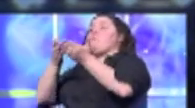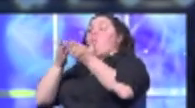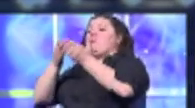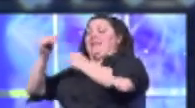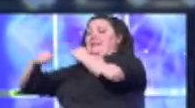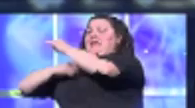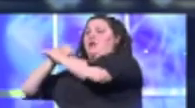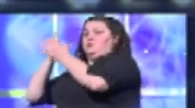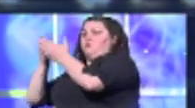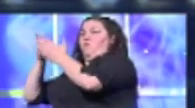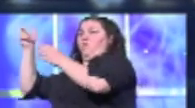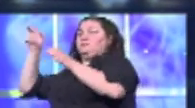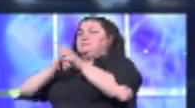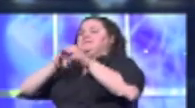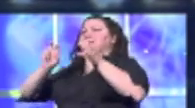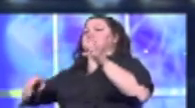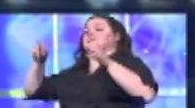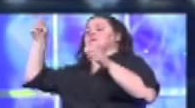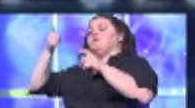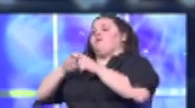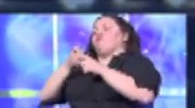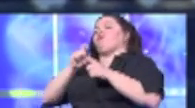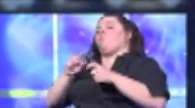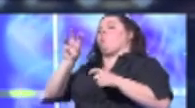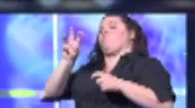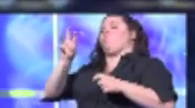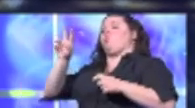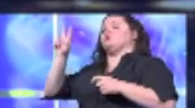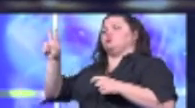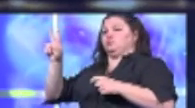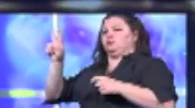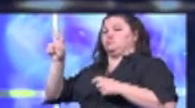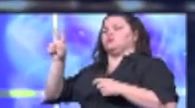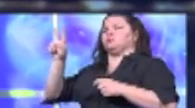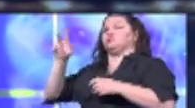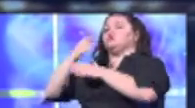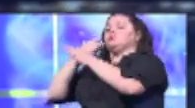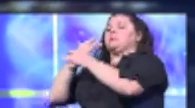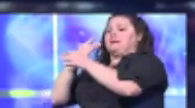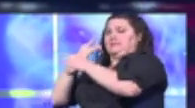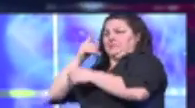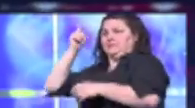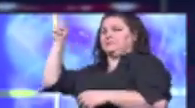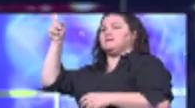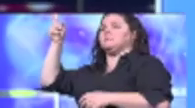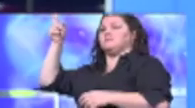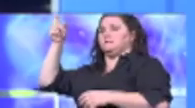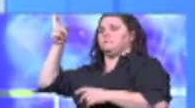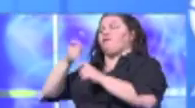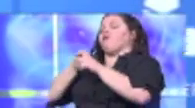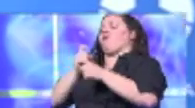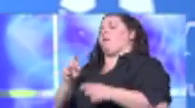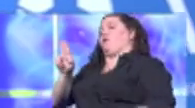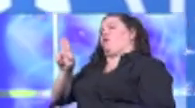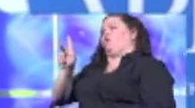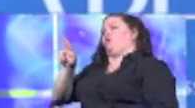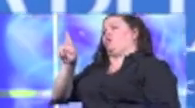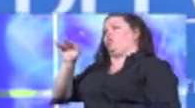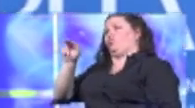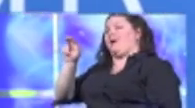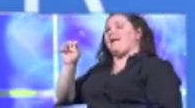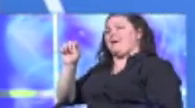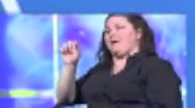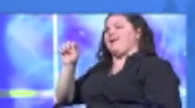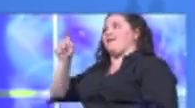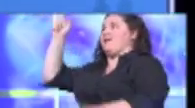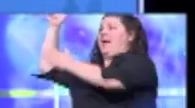them from the refugee camps in post-World War II Germany. They were from Ukraine. And this where